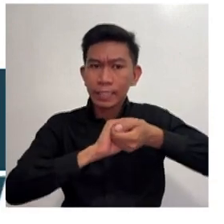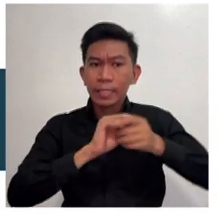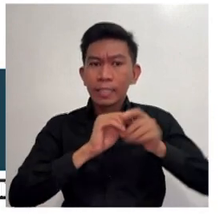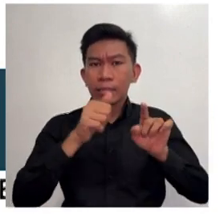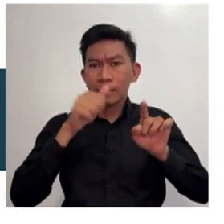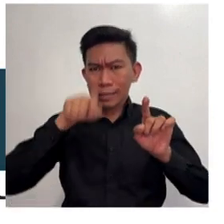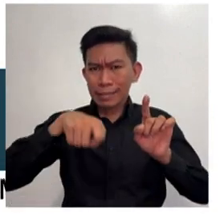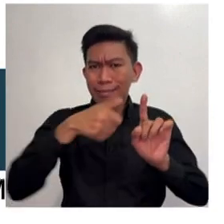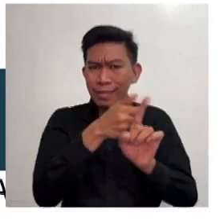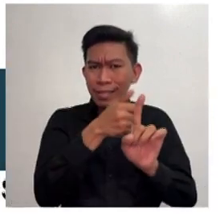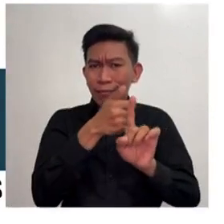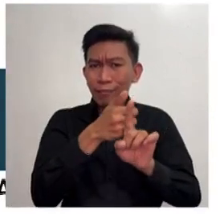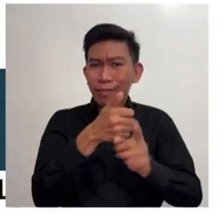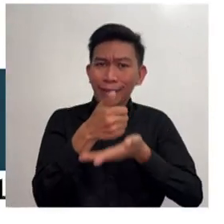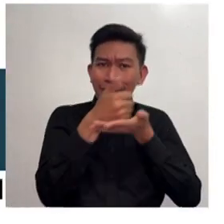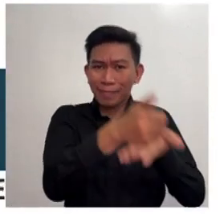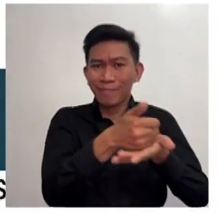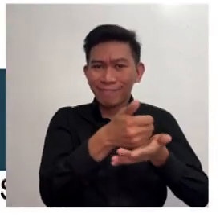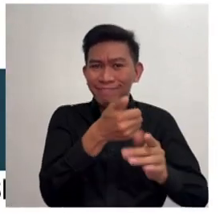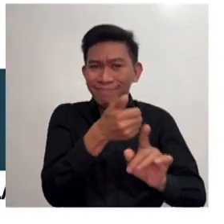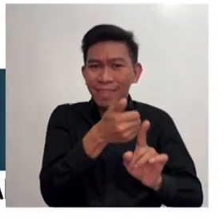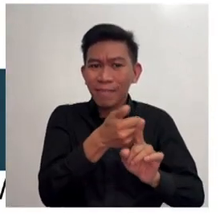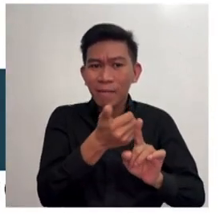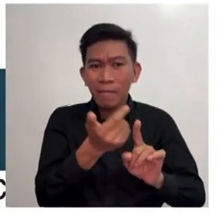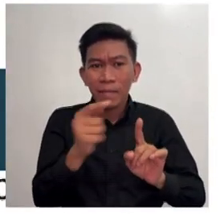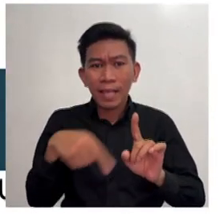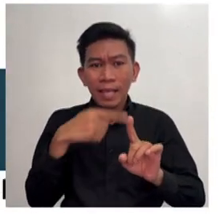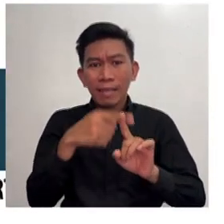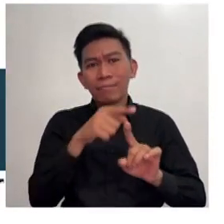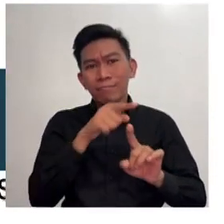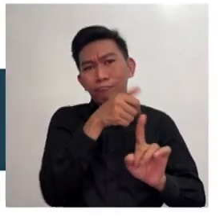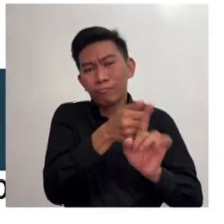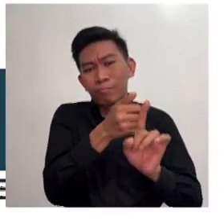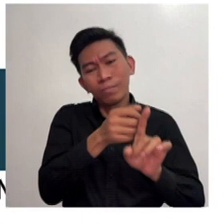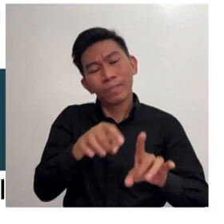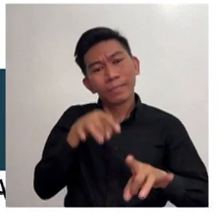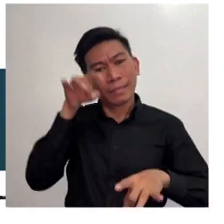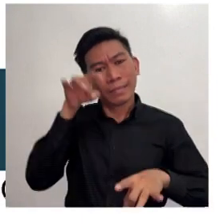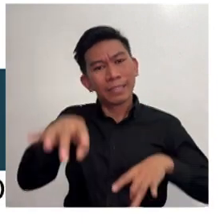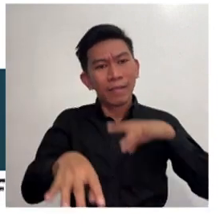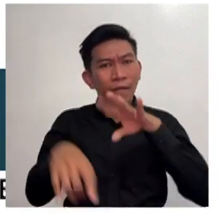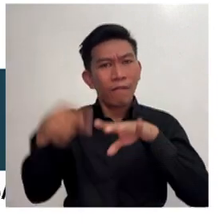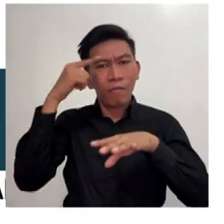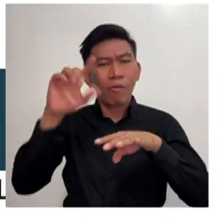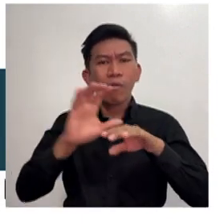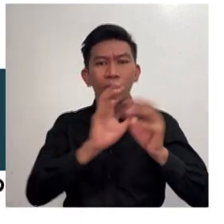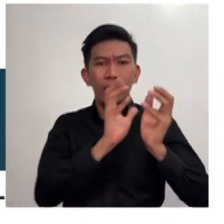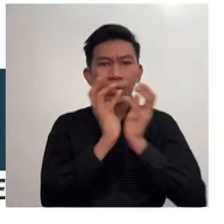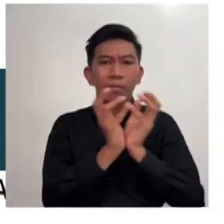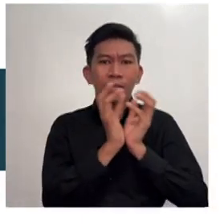same time para maging pakinabang tayo na miyembro po ng ating society. Sige.